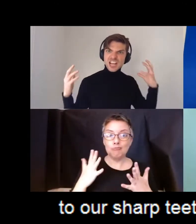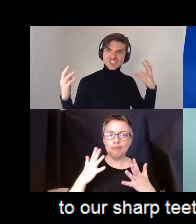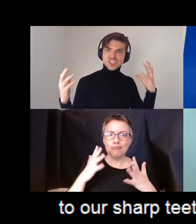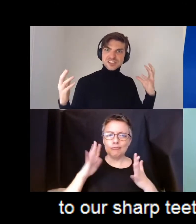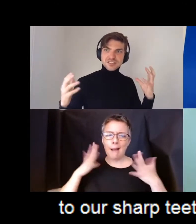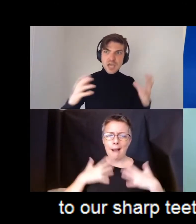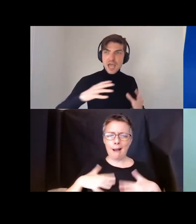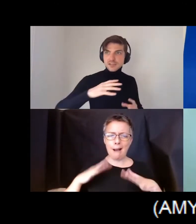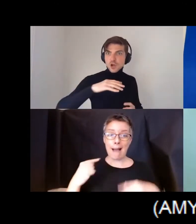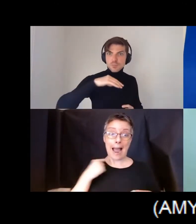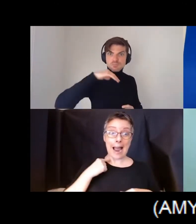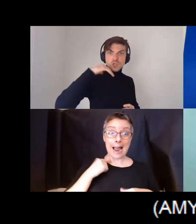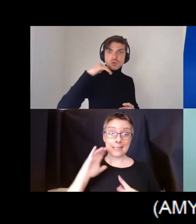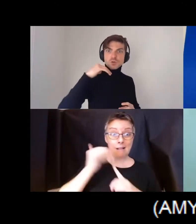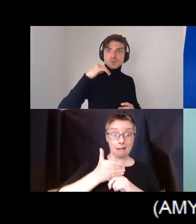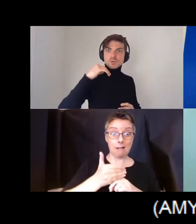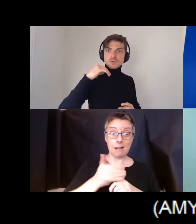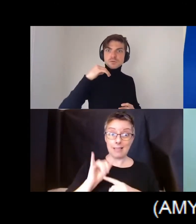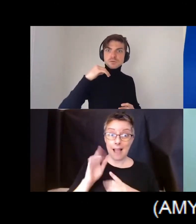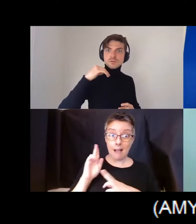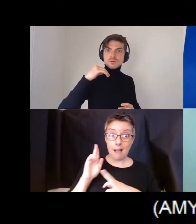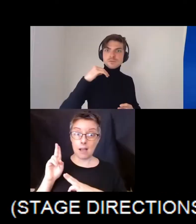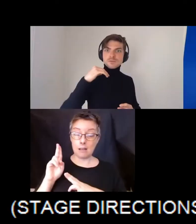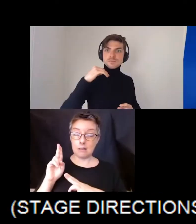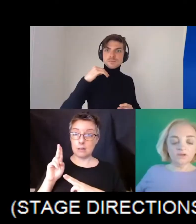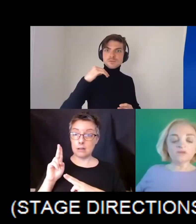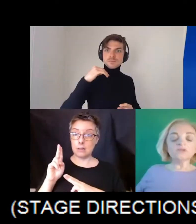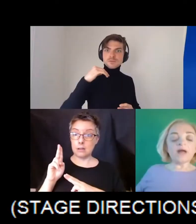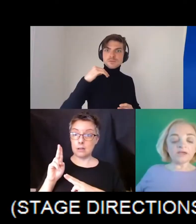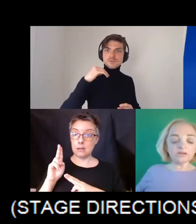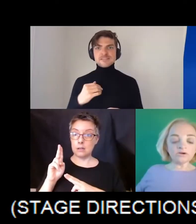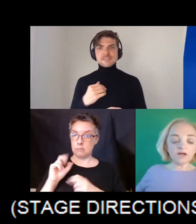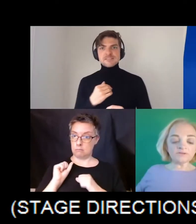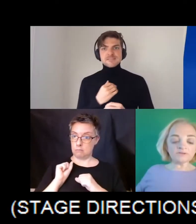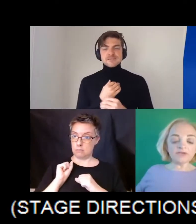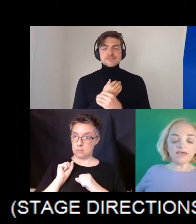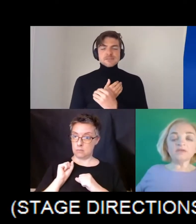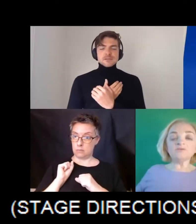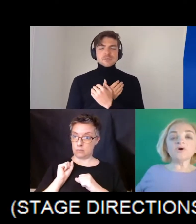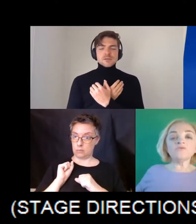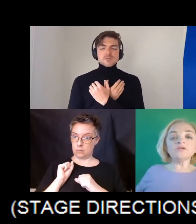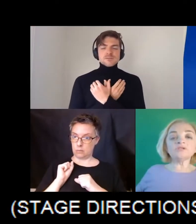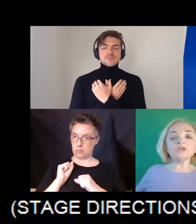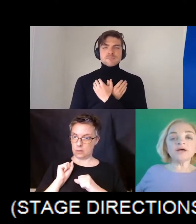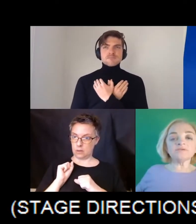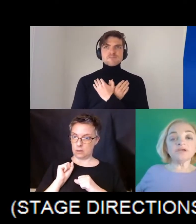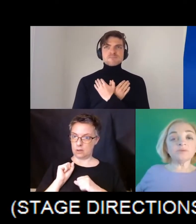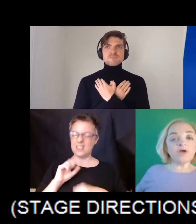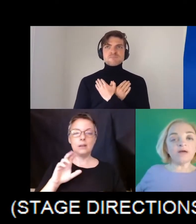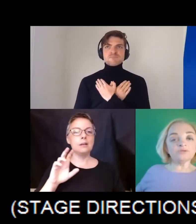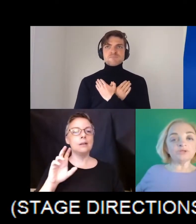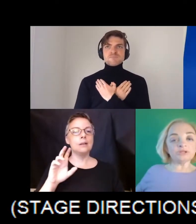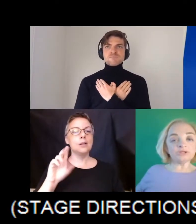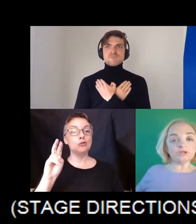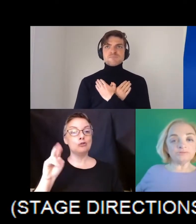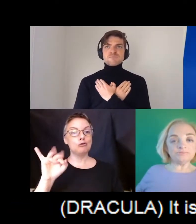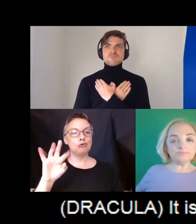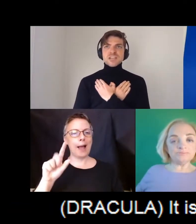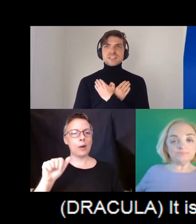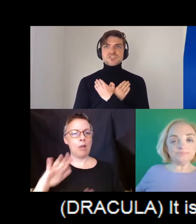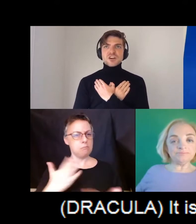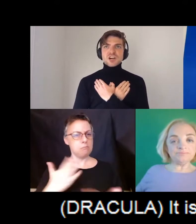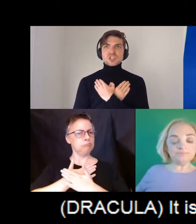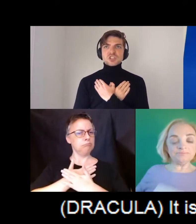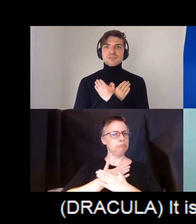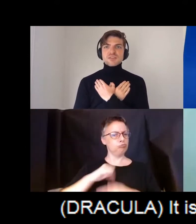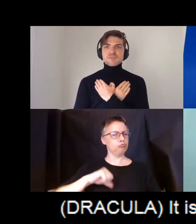glorious accents, and our... I knew it! Dracula crosses his hands over his chest in a proud gesture.